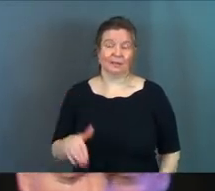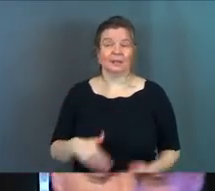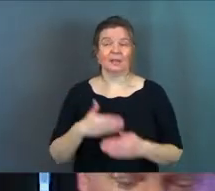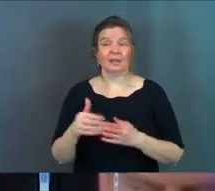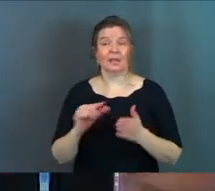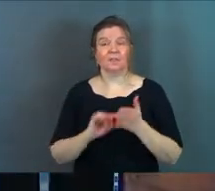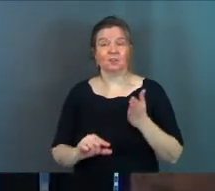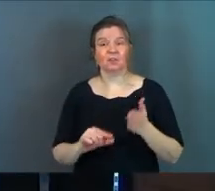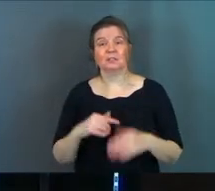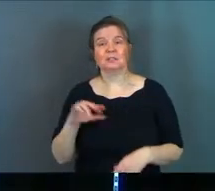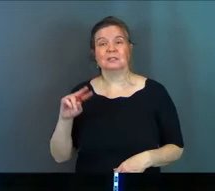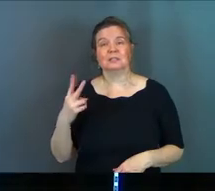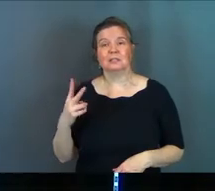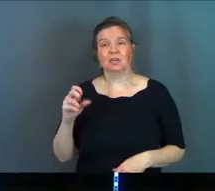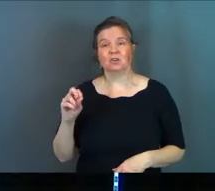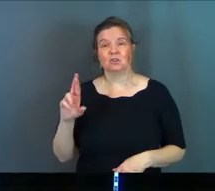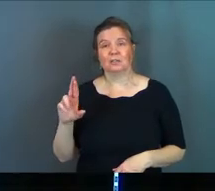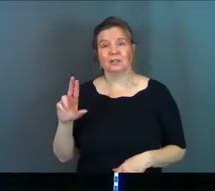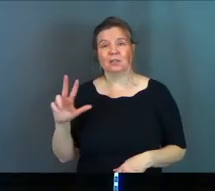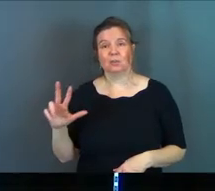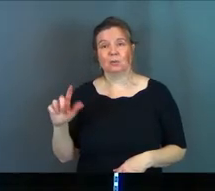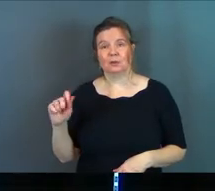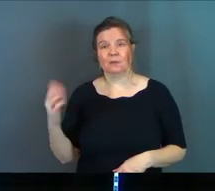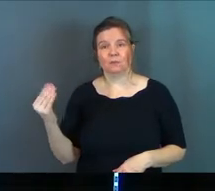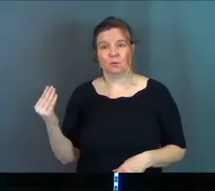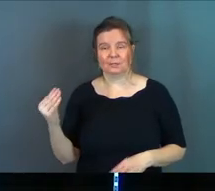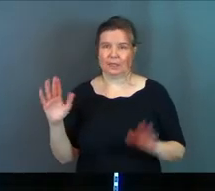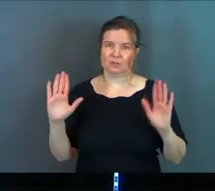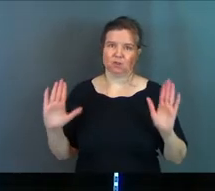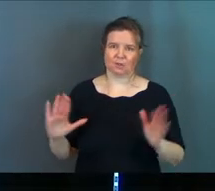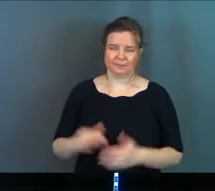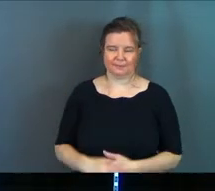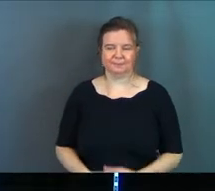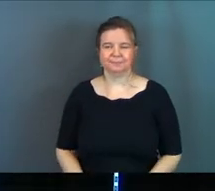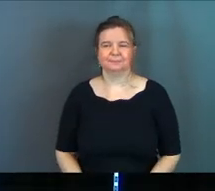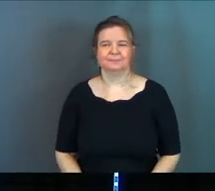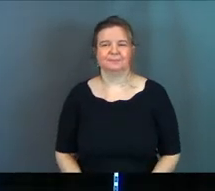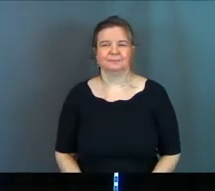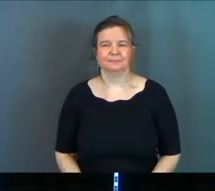Next verse, 2 Corinthians 3:14. This is awesome.